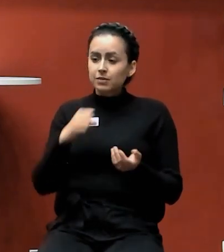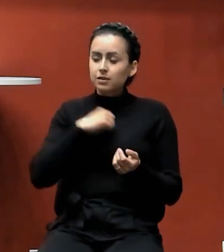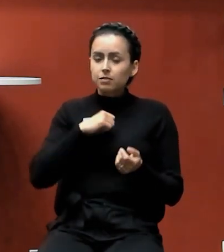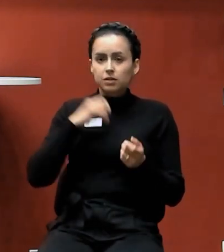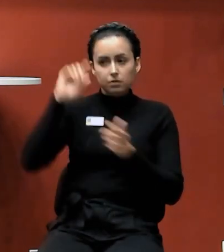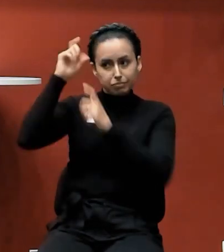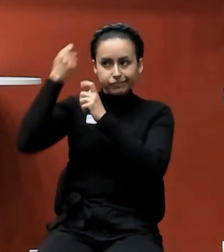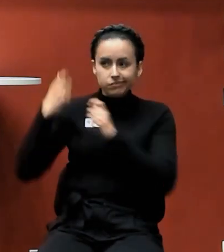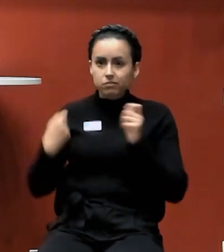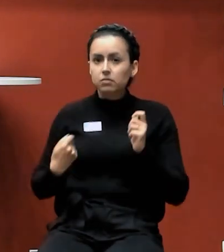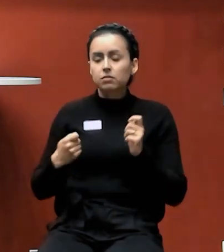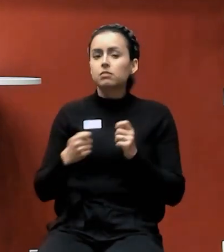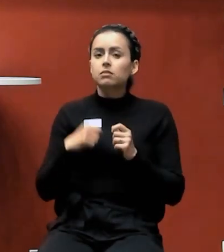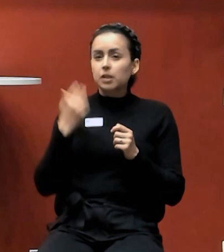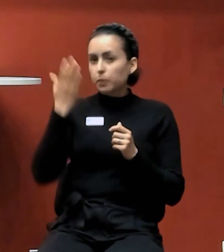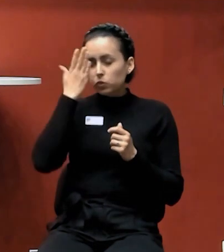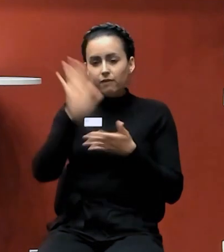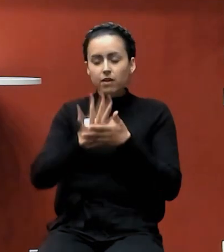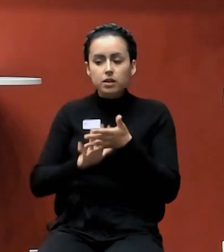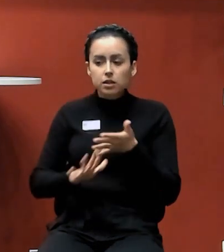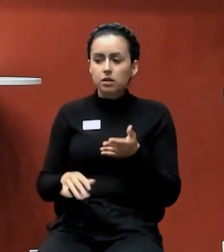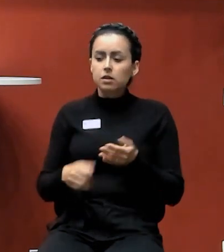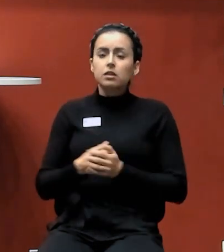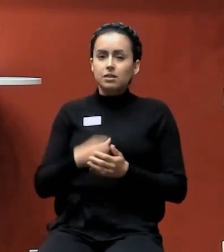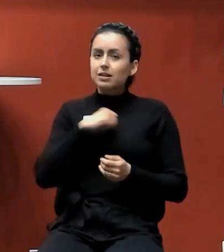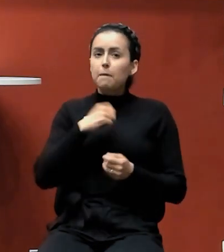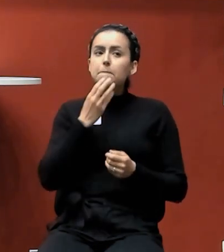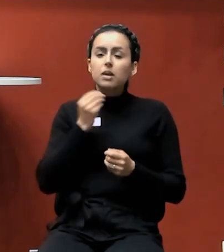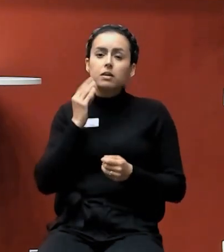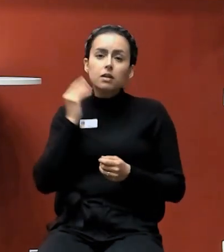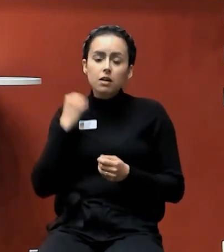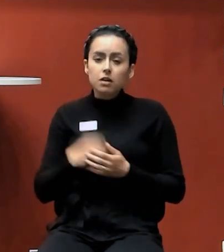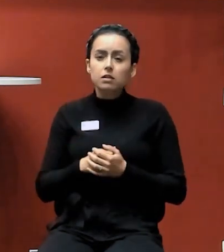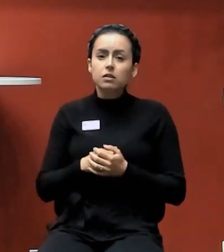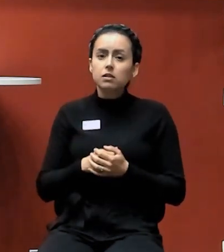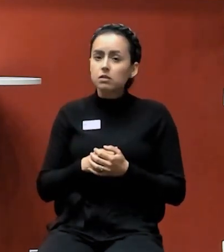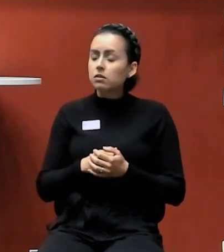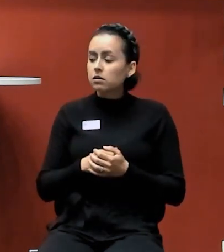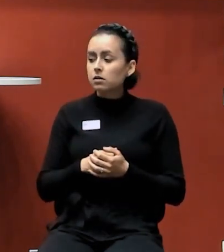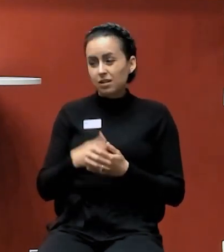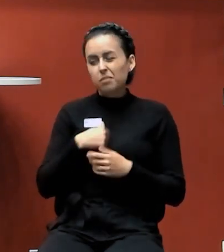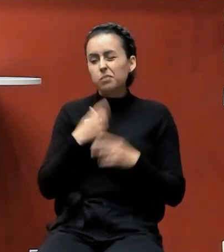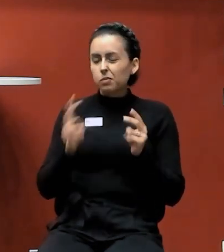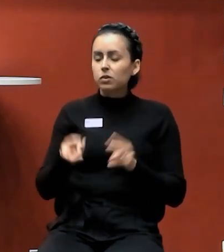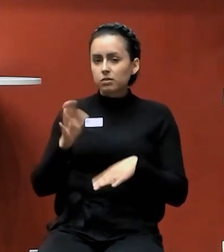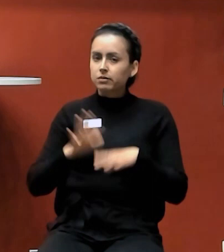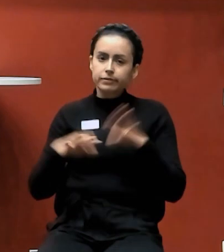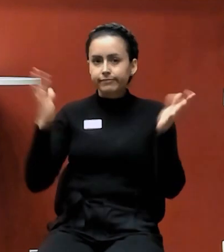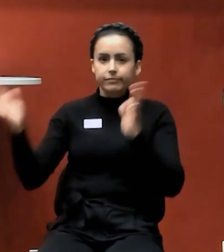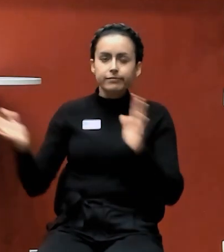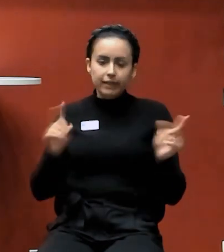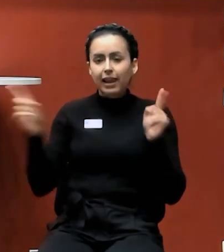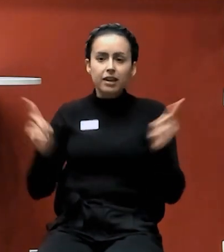dreadlocks, black in color. And I have a beard. I also use my hands when I'm